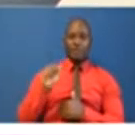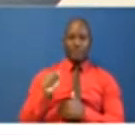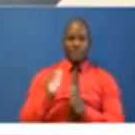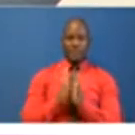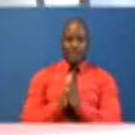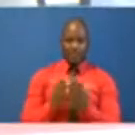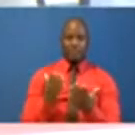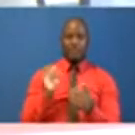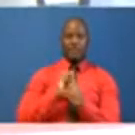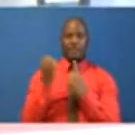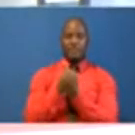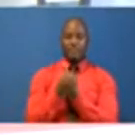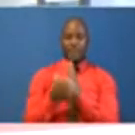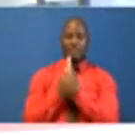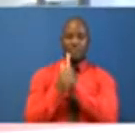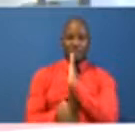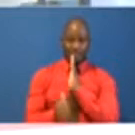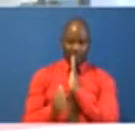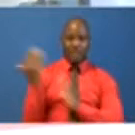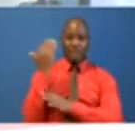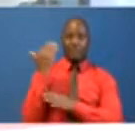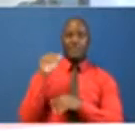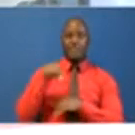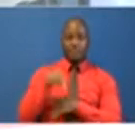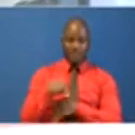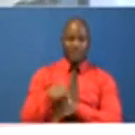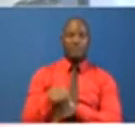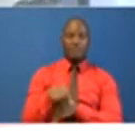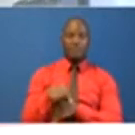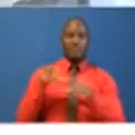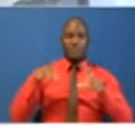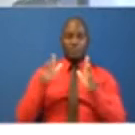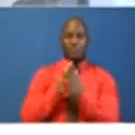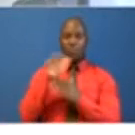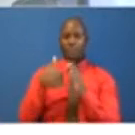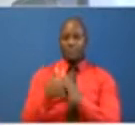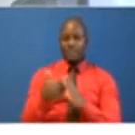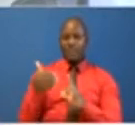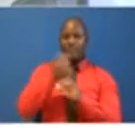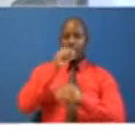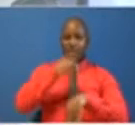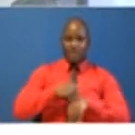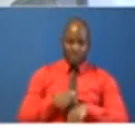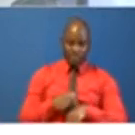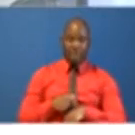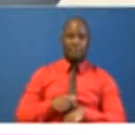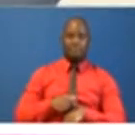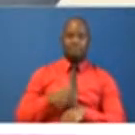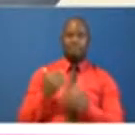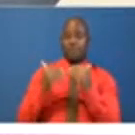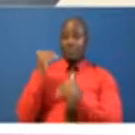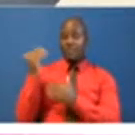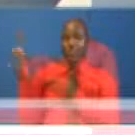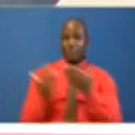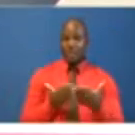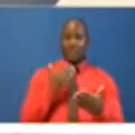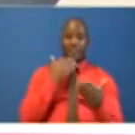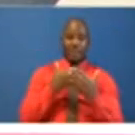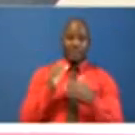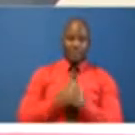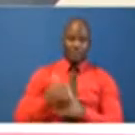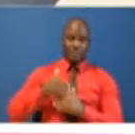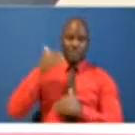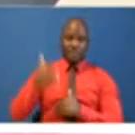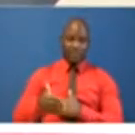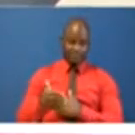an urban development expert he also lectures both here and in australia i don't know where he finds the time prof thank you so much thank you very good next name